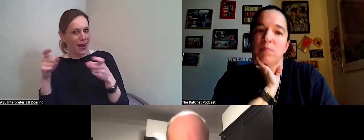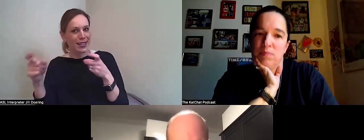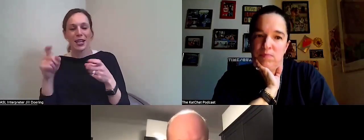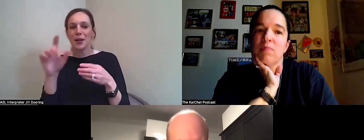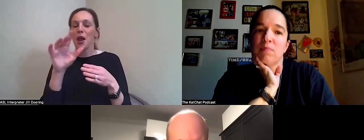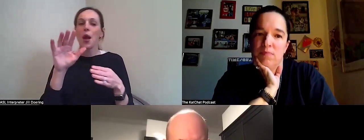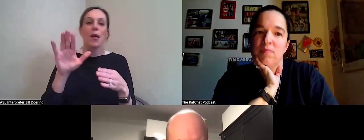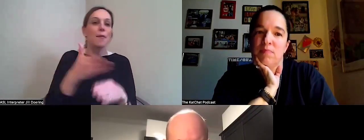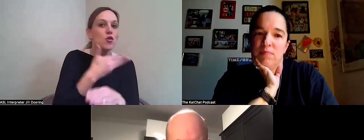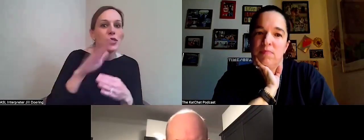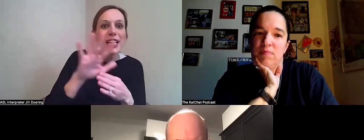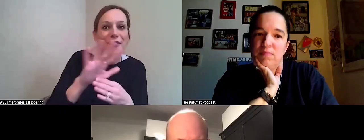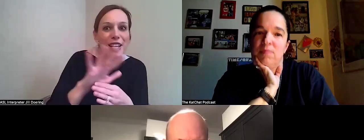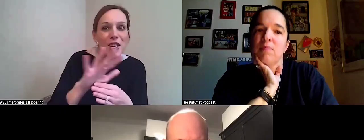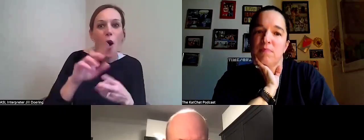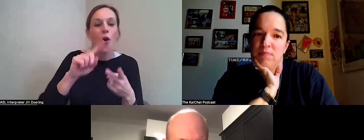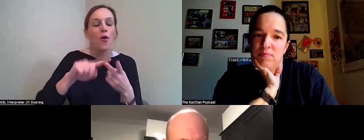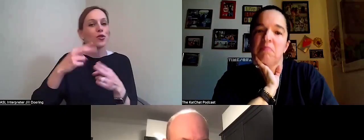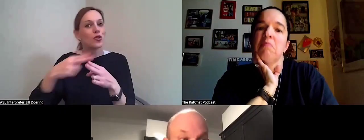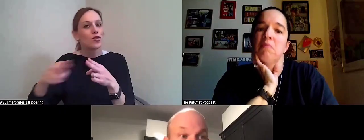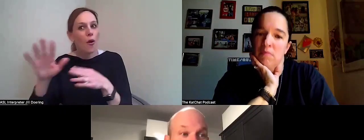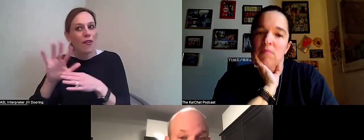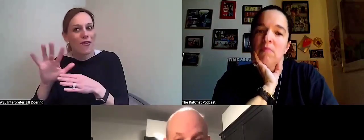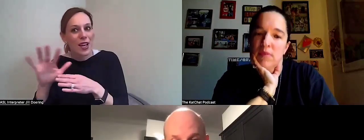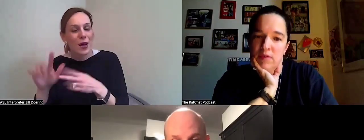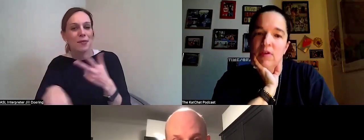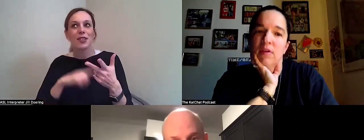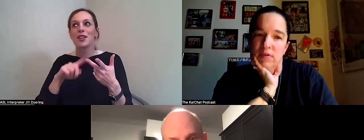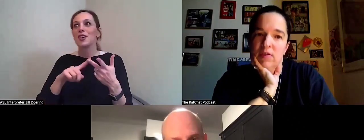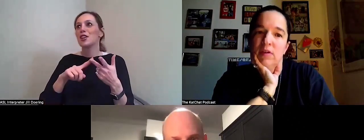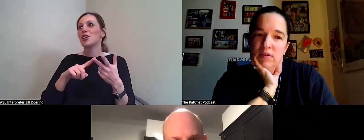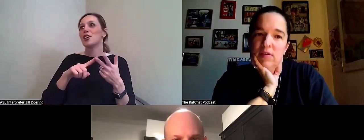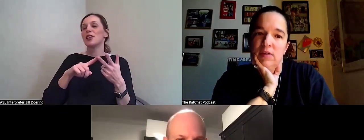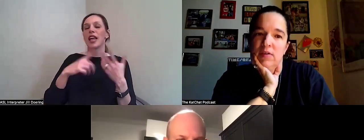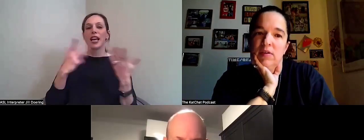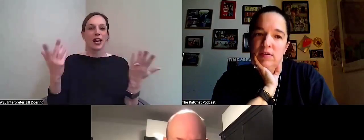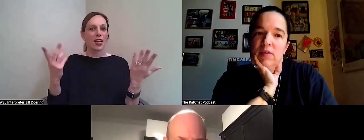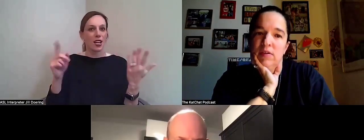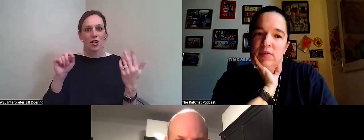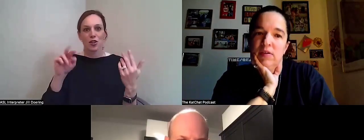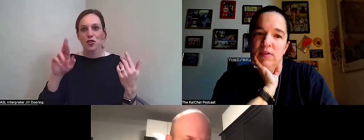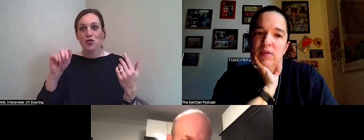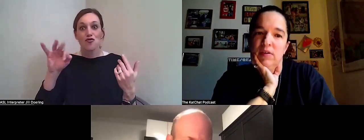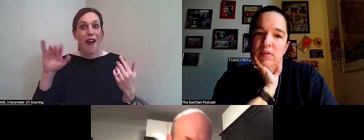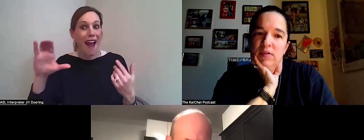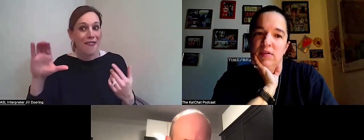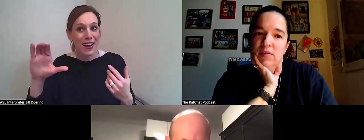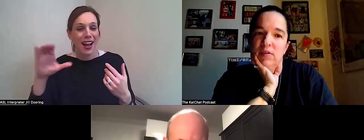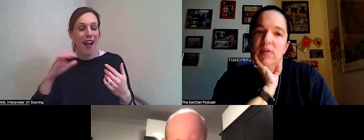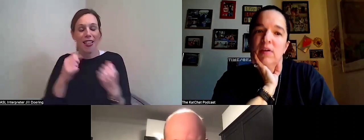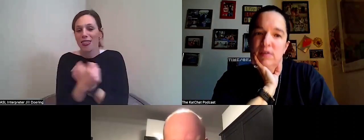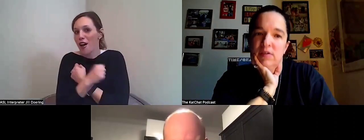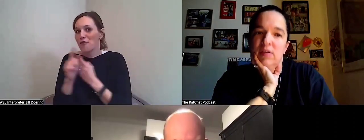short films. I would direct traffic if I could. I love to direct.